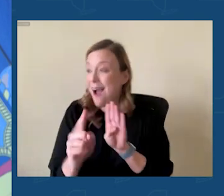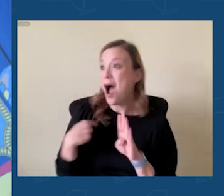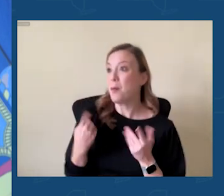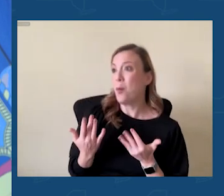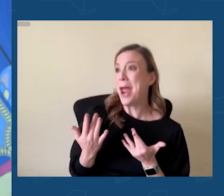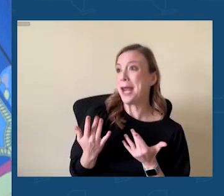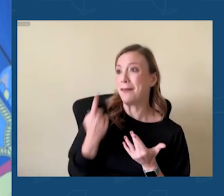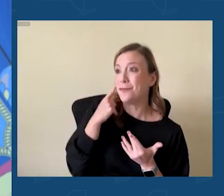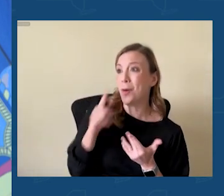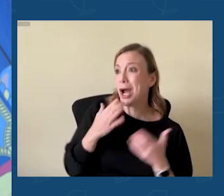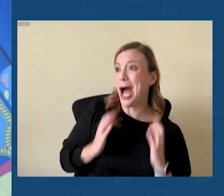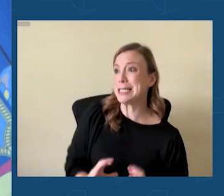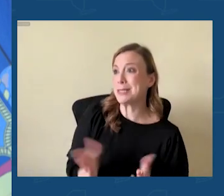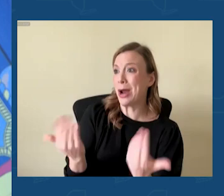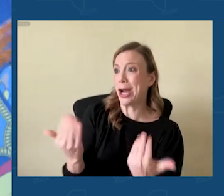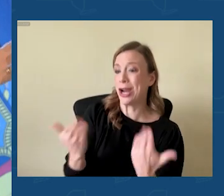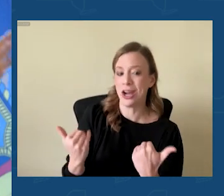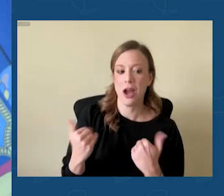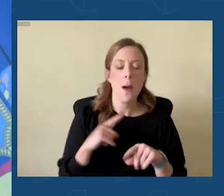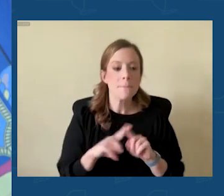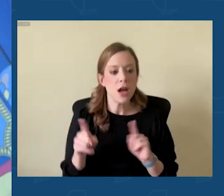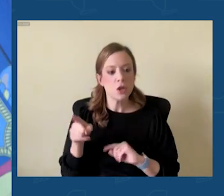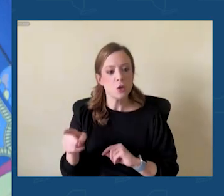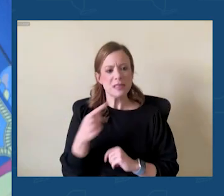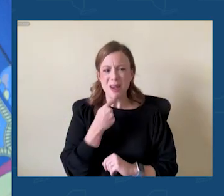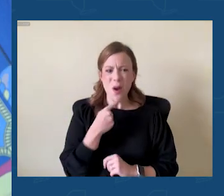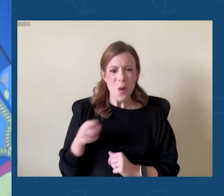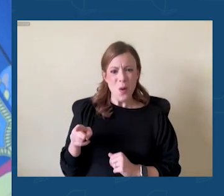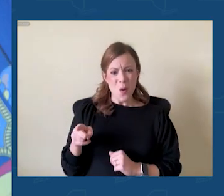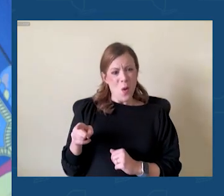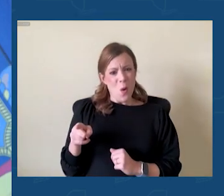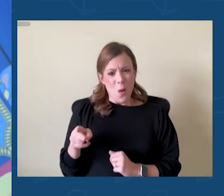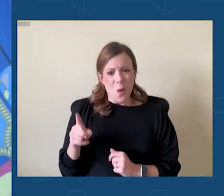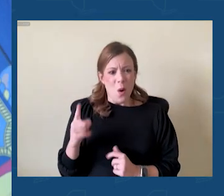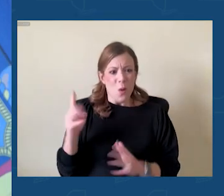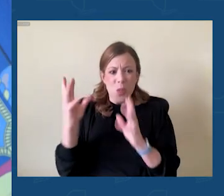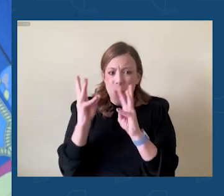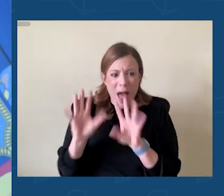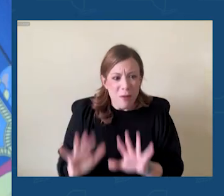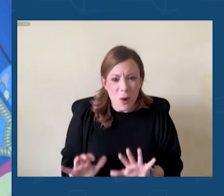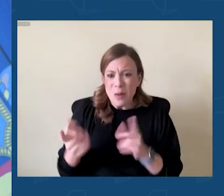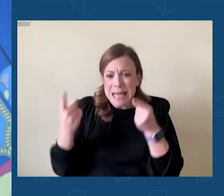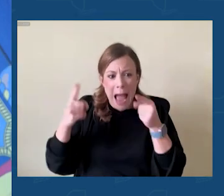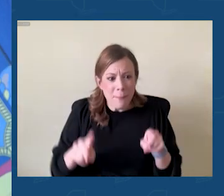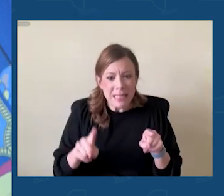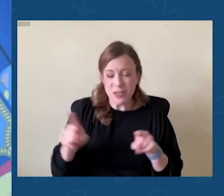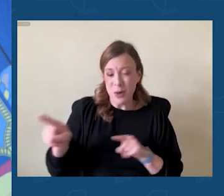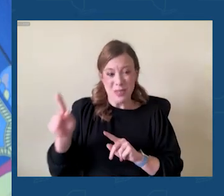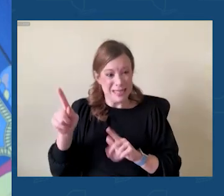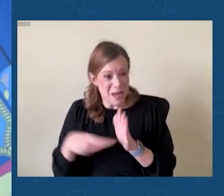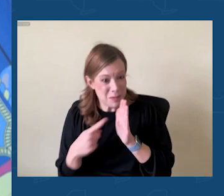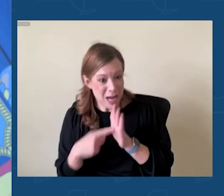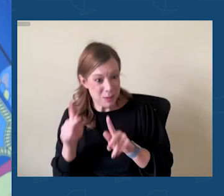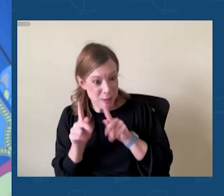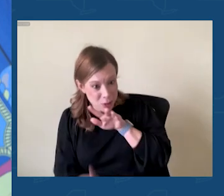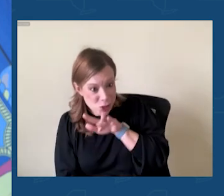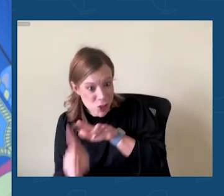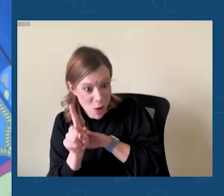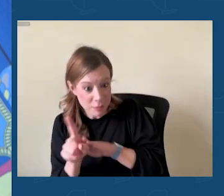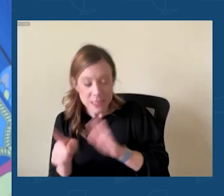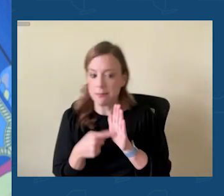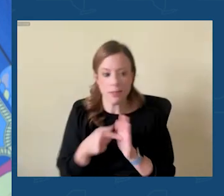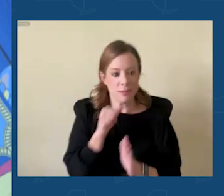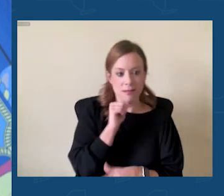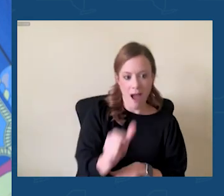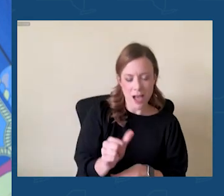come down to what's the weather doing, and was there fog, and did it stop people from coming? And so I get it. And so when we can invest in our downtowns and help